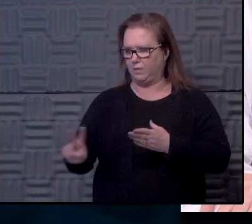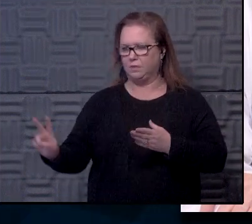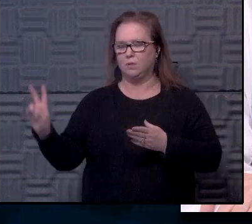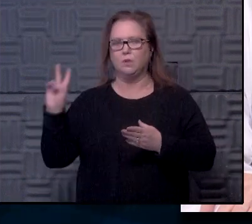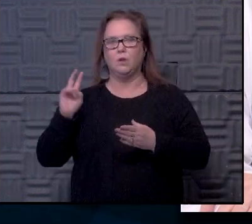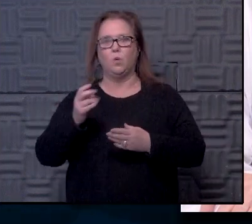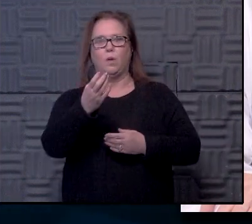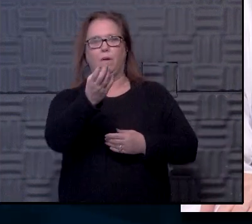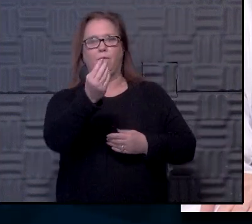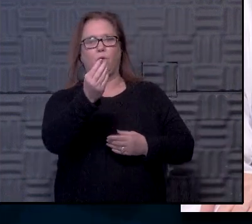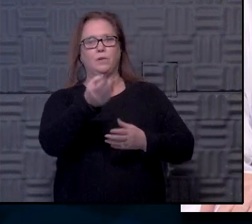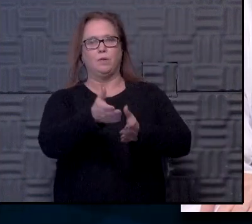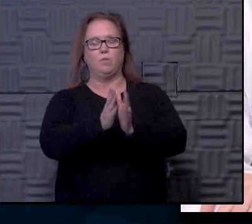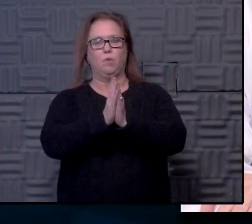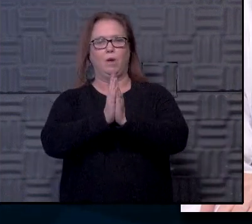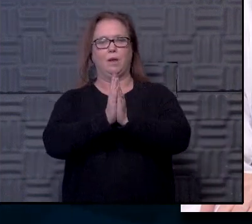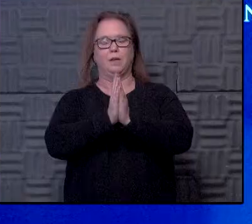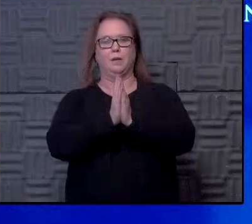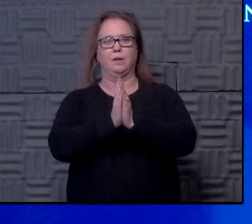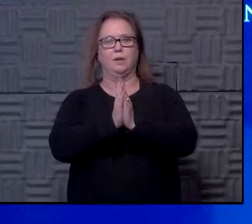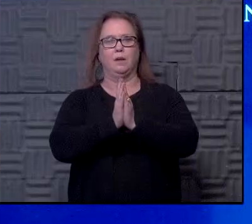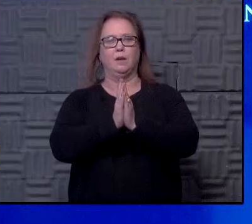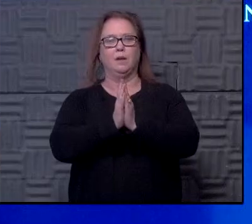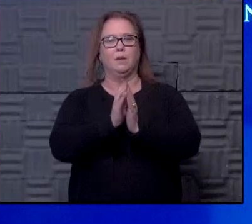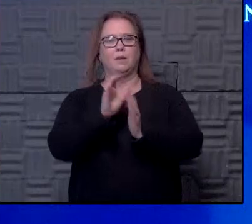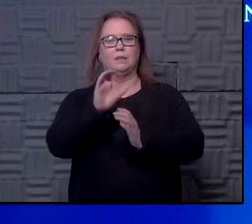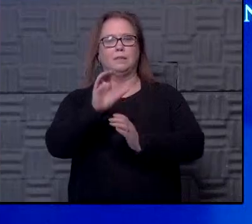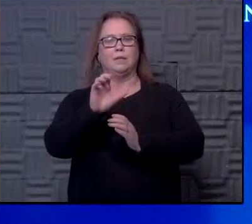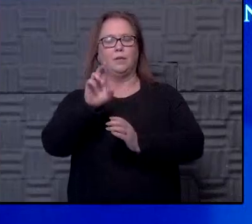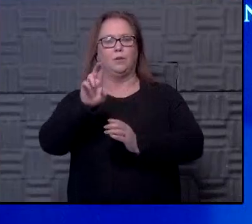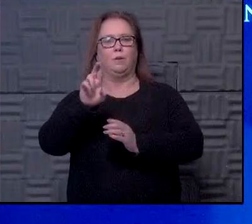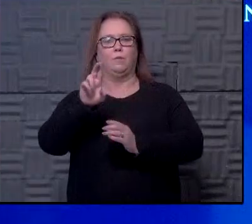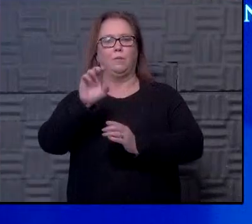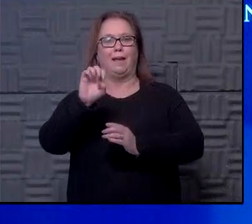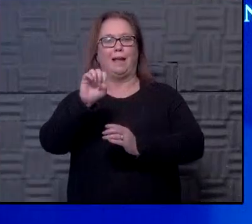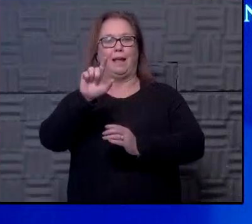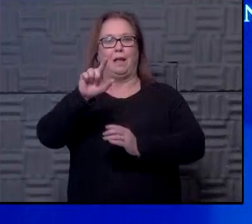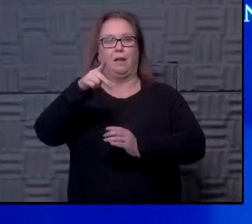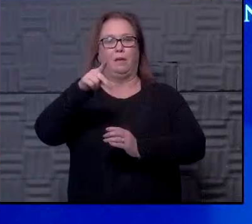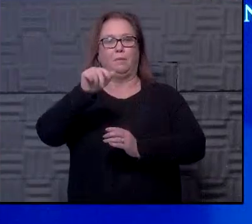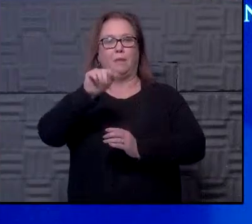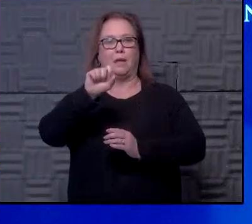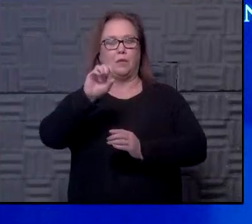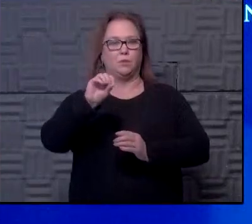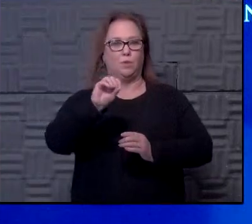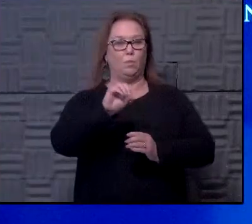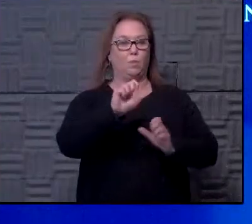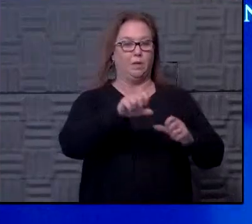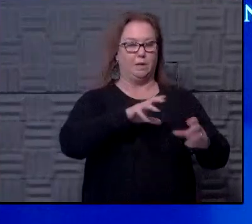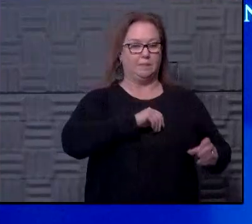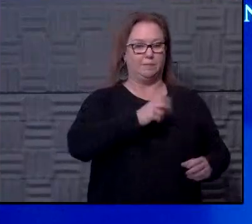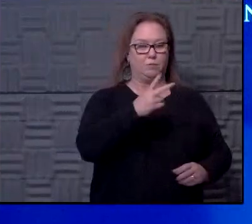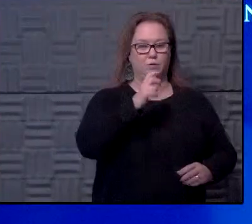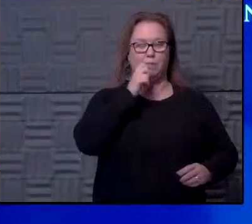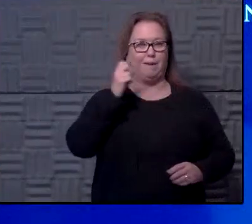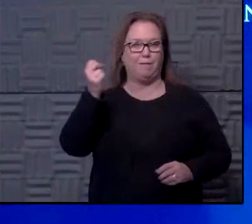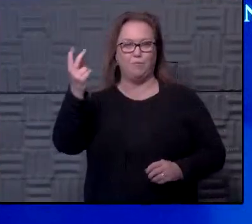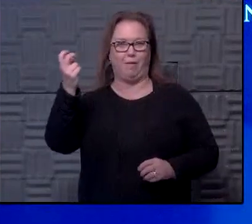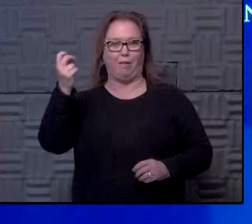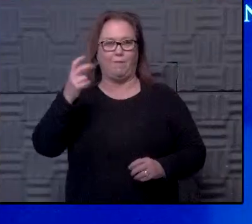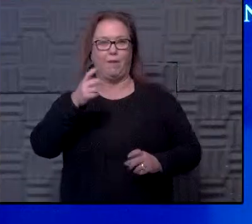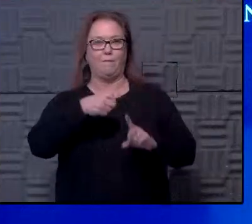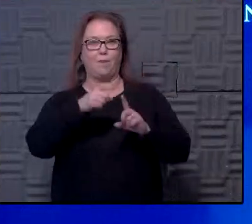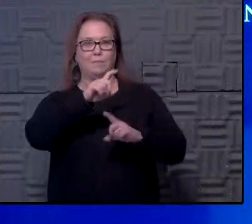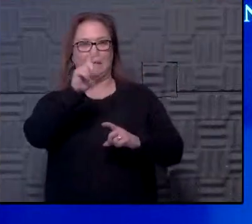where we had 14 requests from the critical access hospitals around El Paso, Texas. We could take 2 of them, we couldn't take 12 of them.